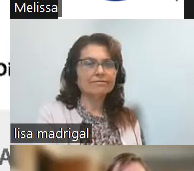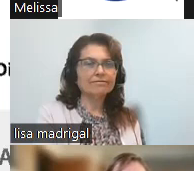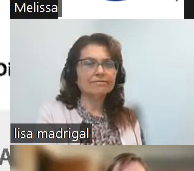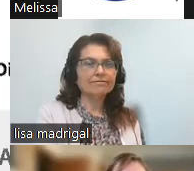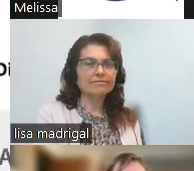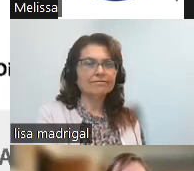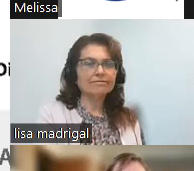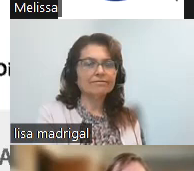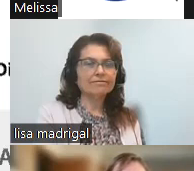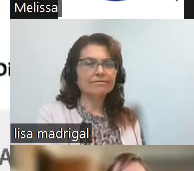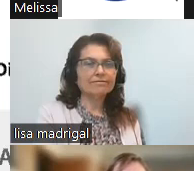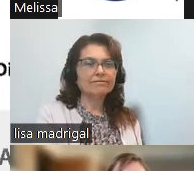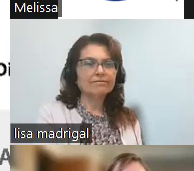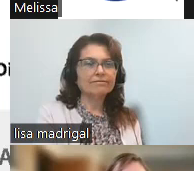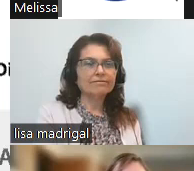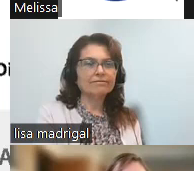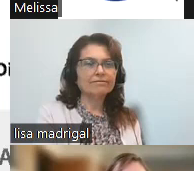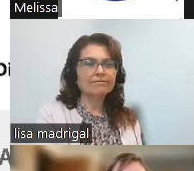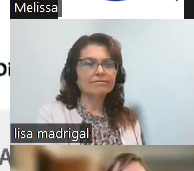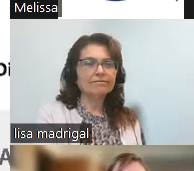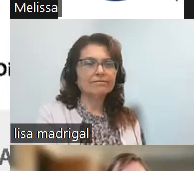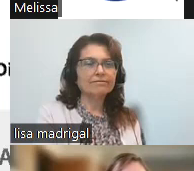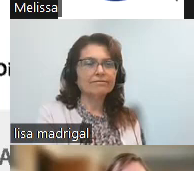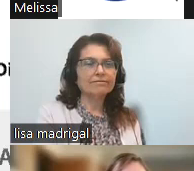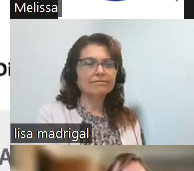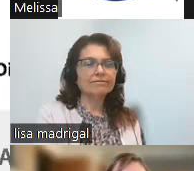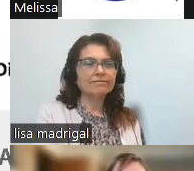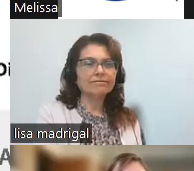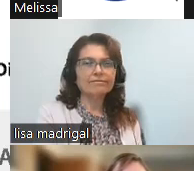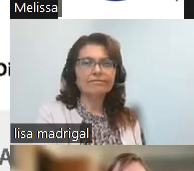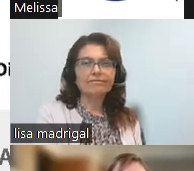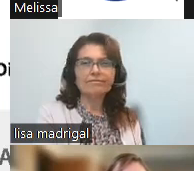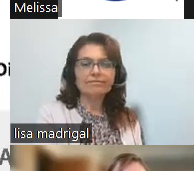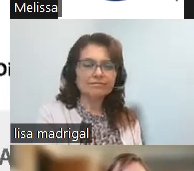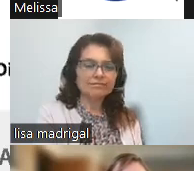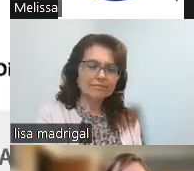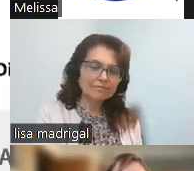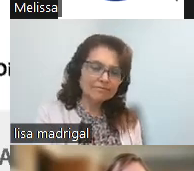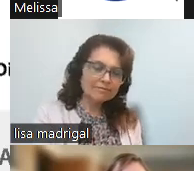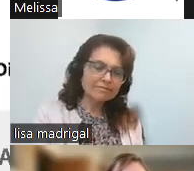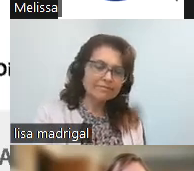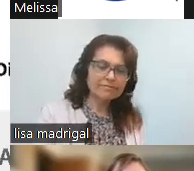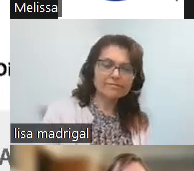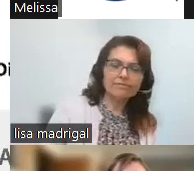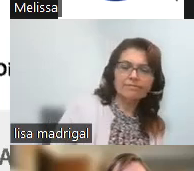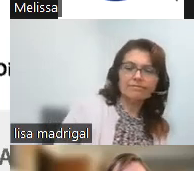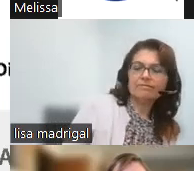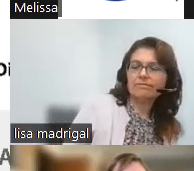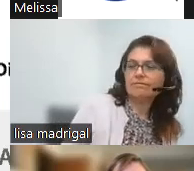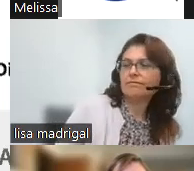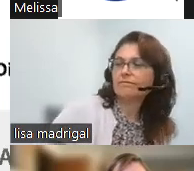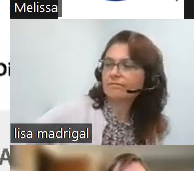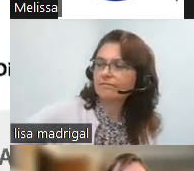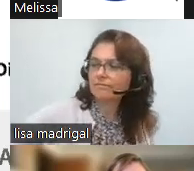QHN. I'd also like to highlight that we have 5 jails that are connected bidirectionally, which means they are sending their